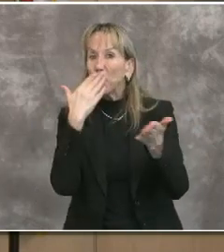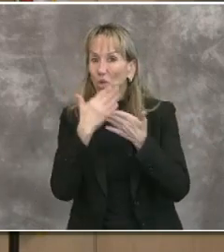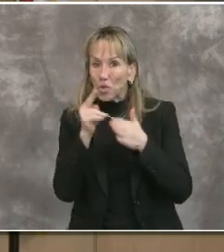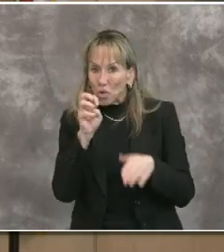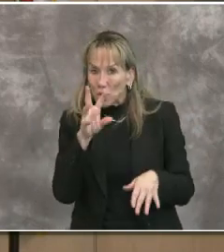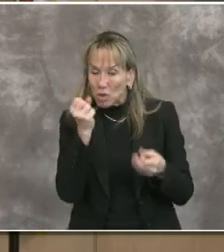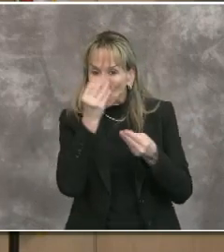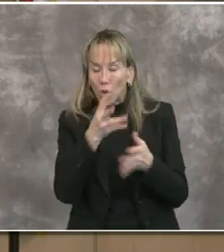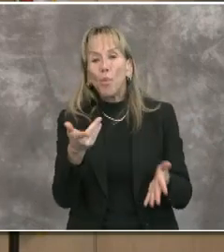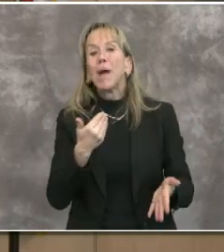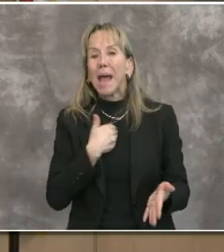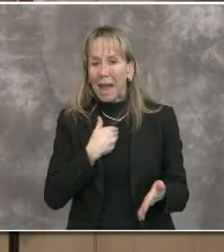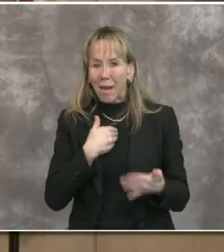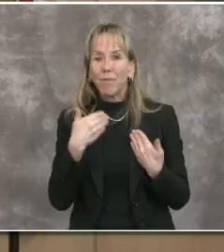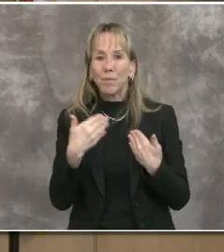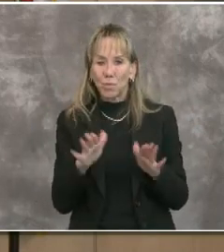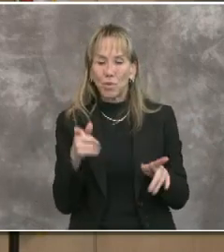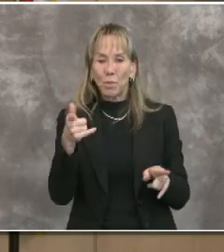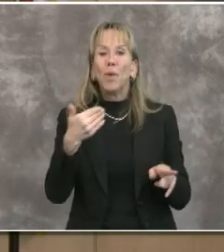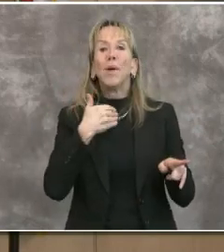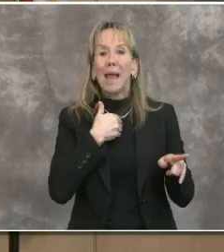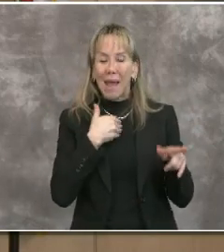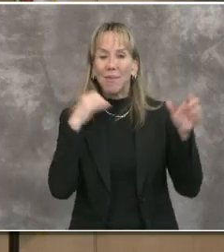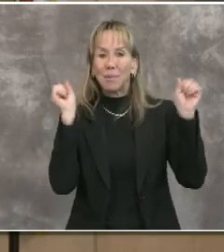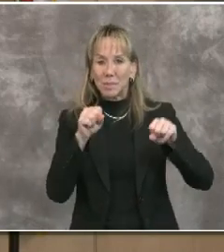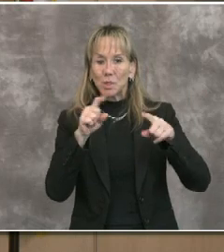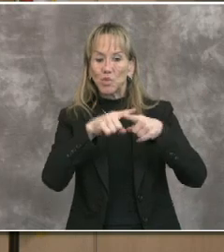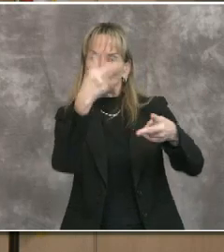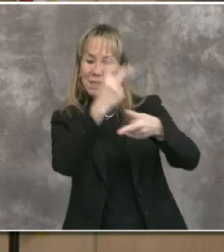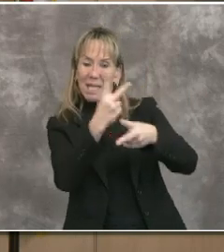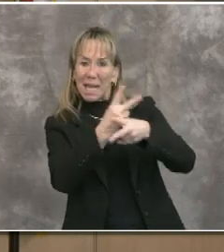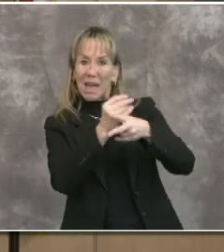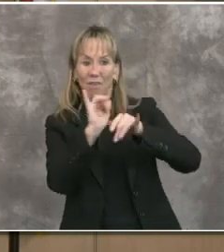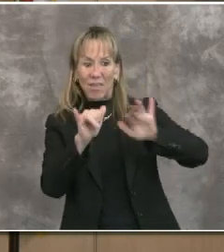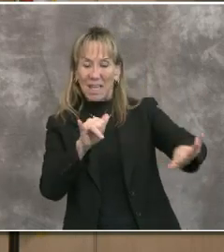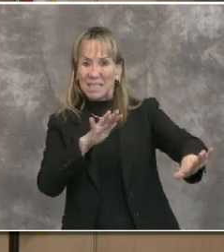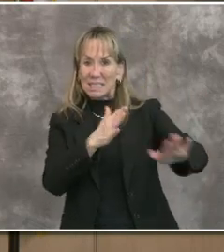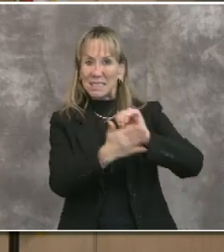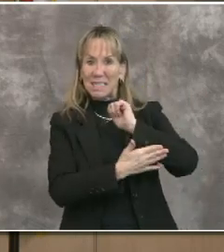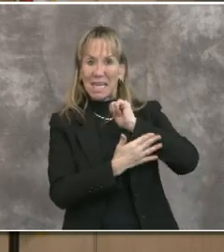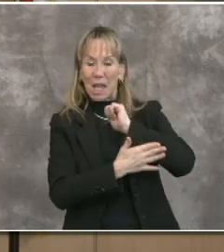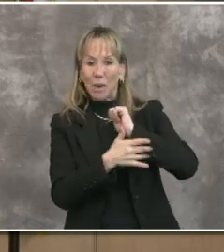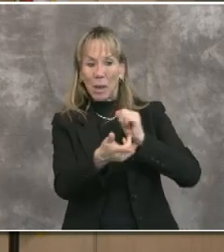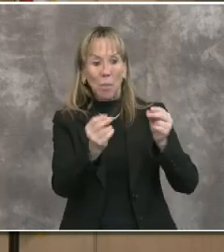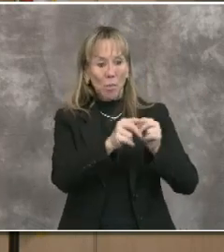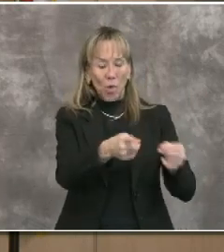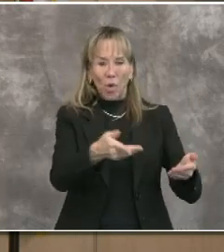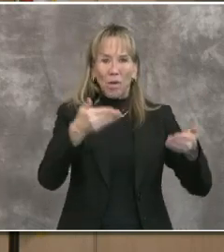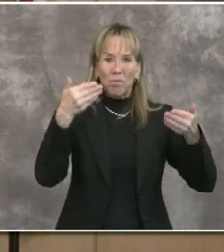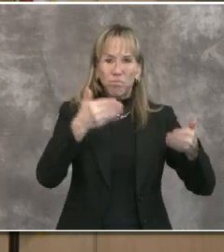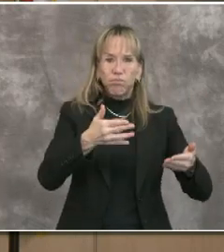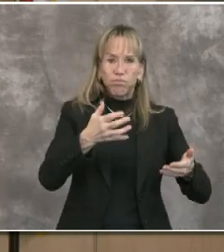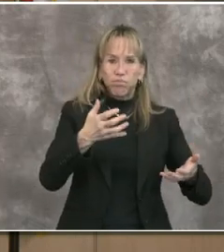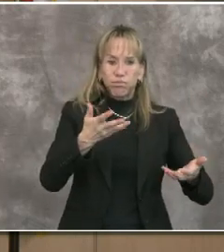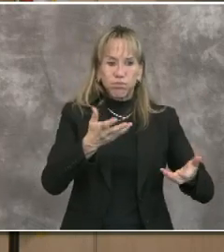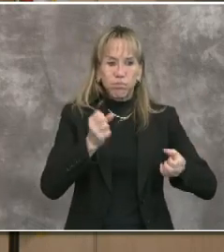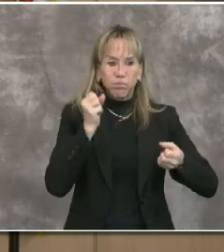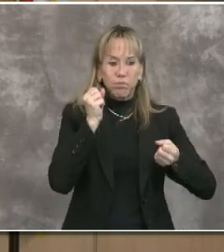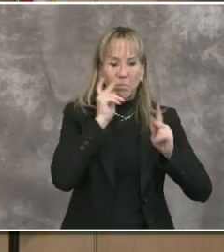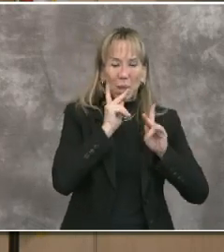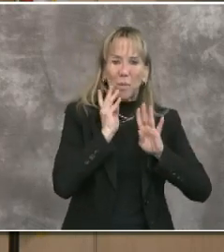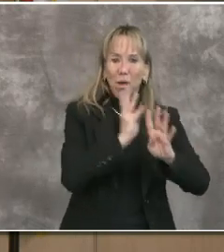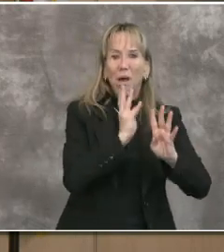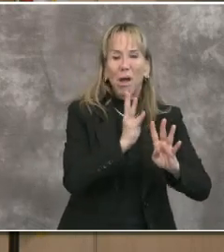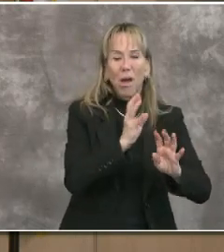able to take care of a specific part of the county that is having a heavier burden. And we're actually